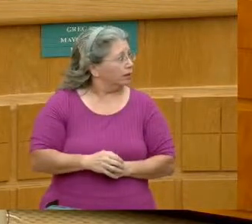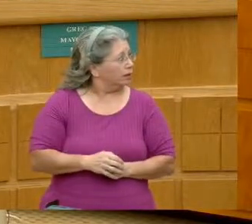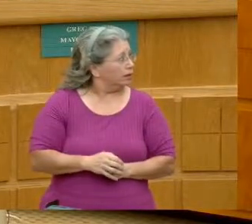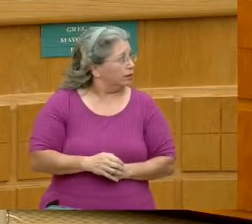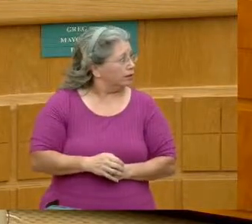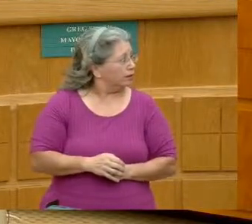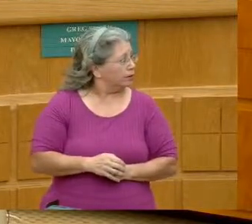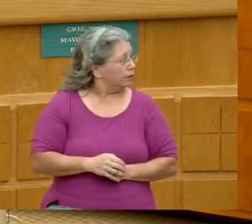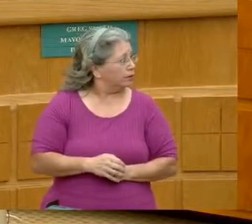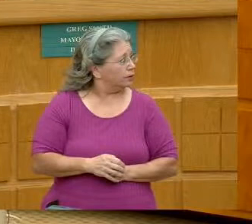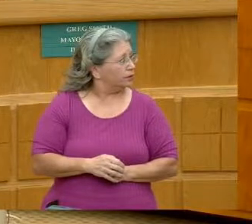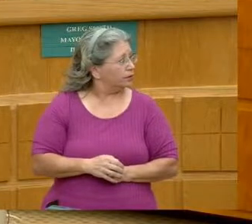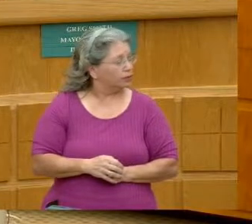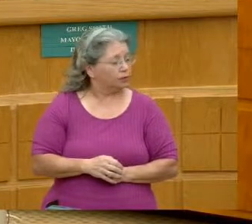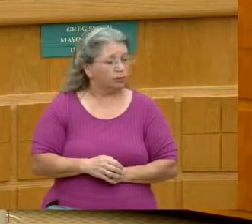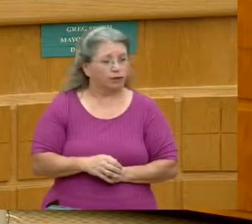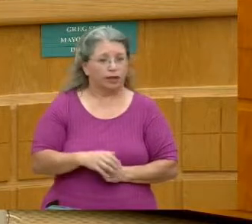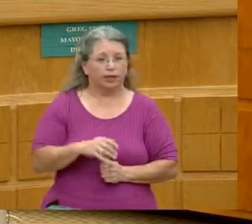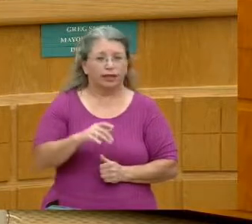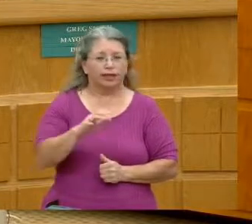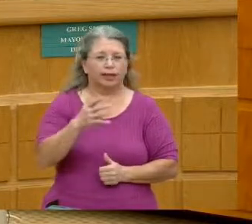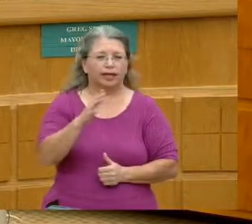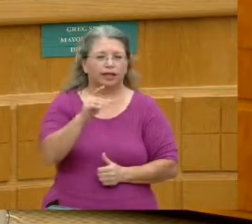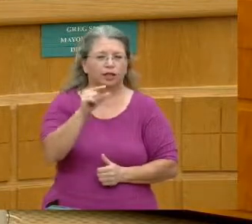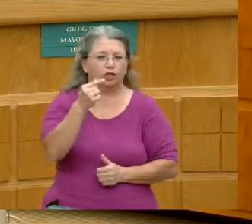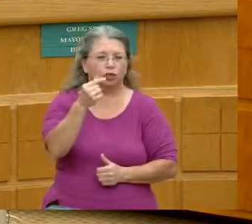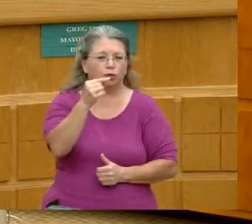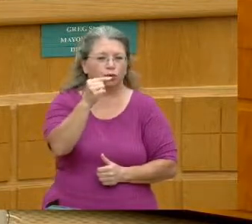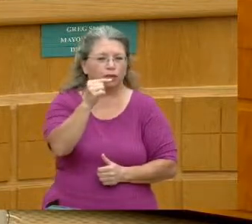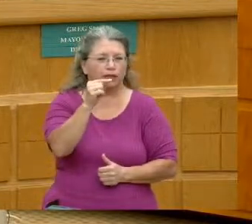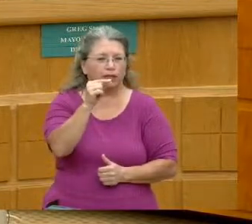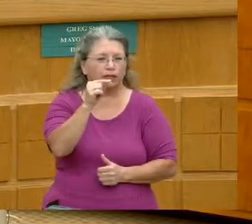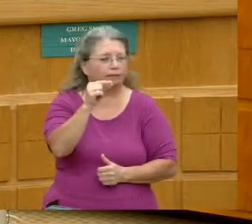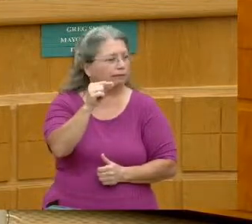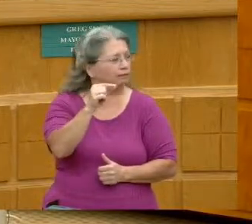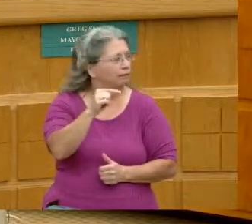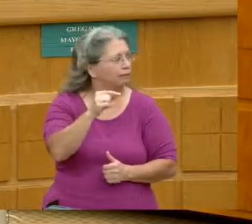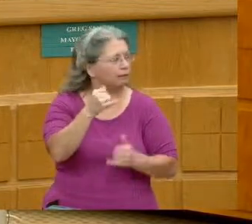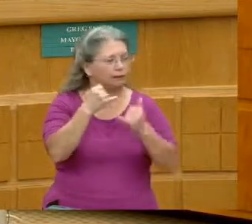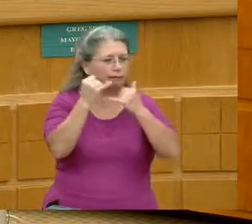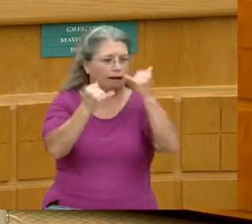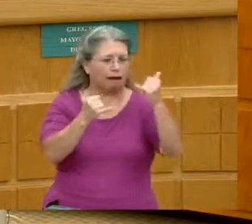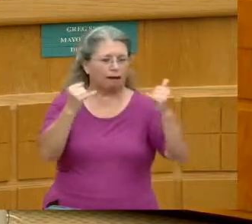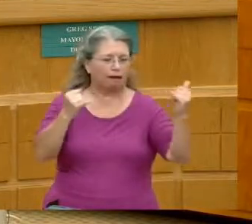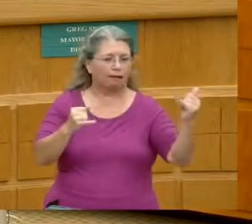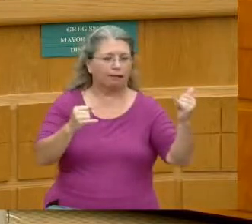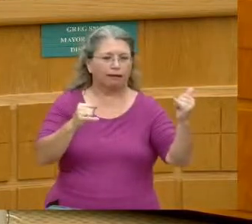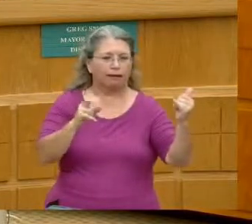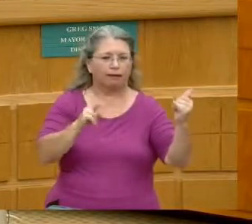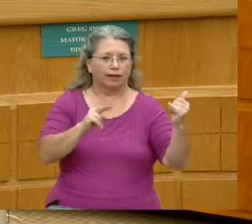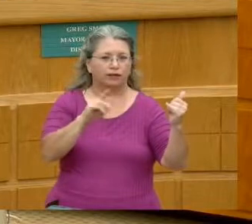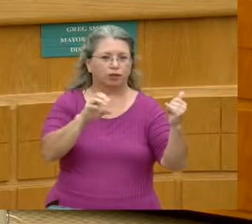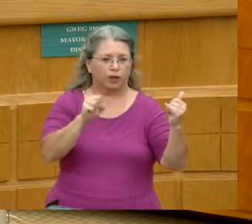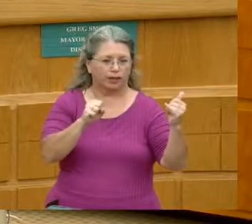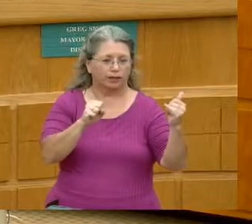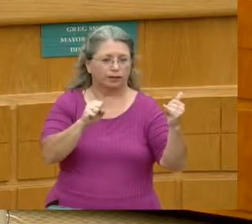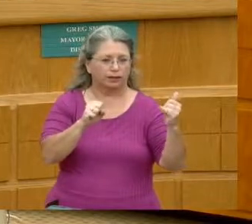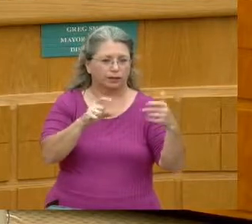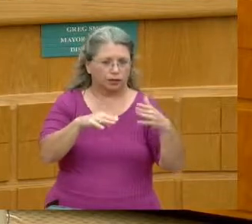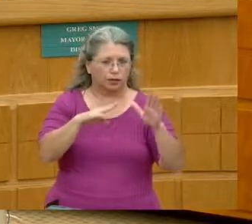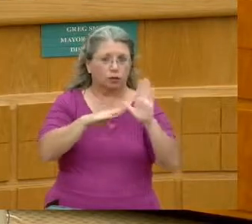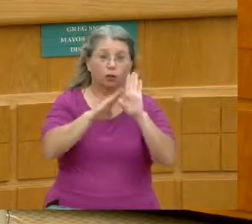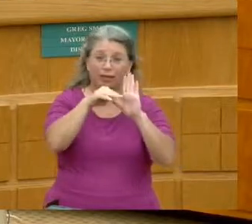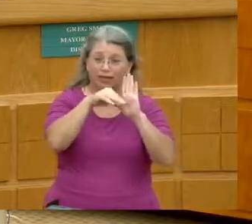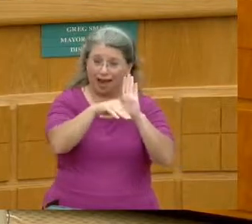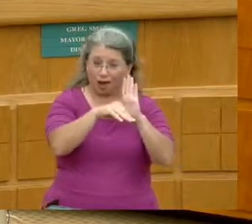we have Nueces as this teal line. You can see here's the outbreaks, and we came down, and now we're going up again. One thing that I think is